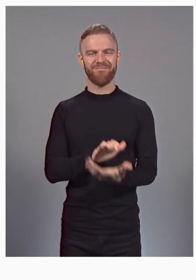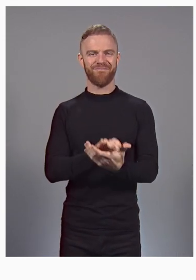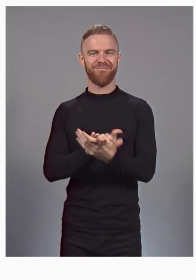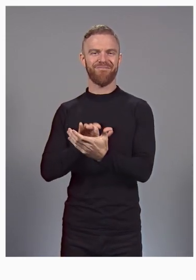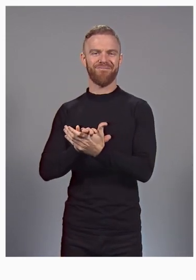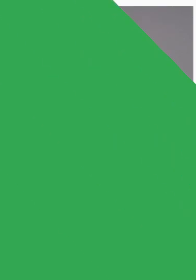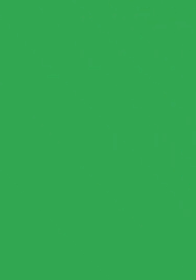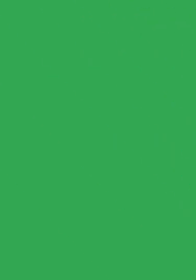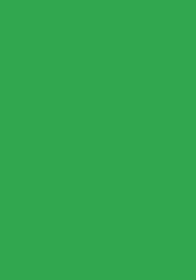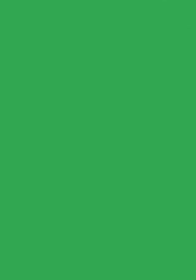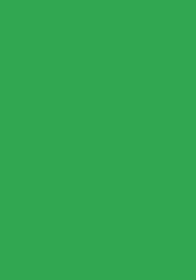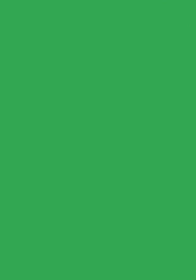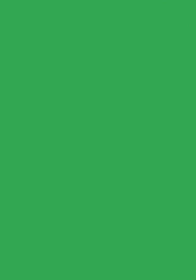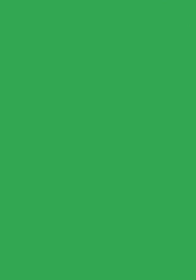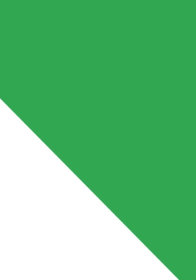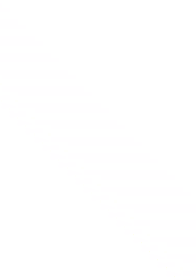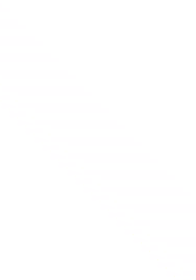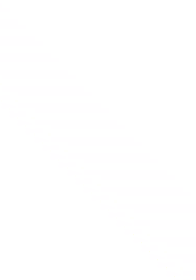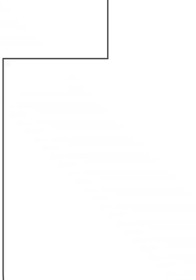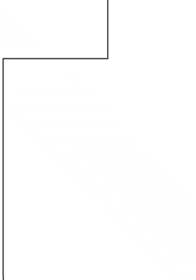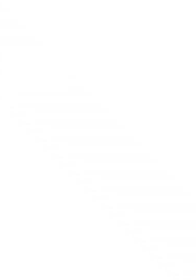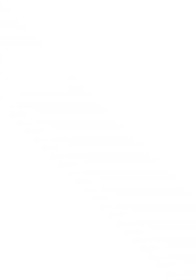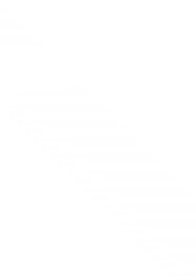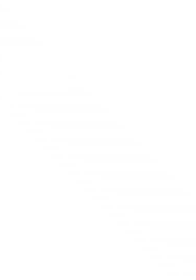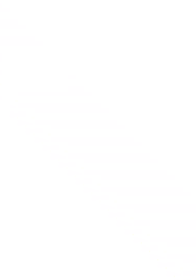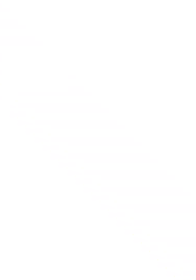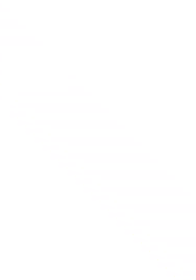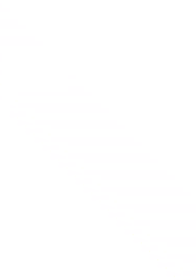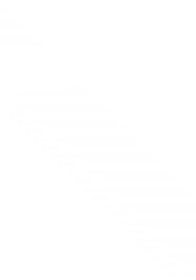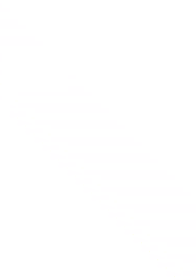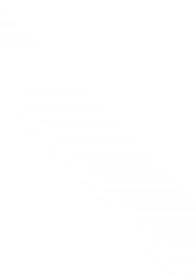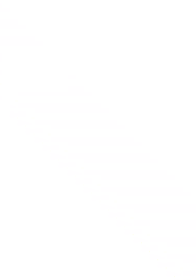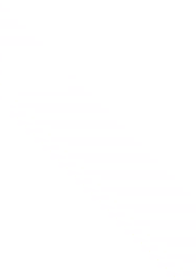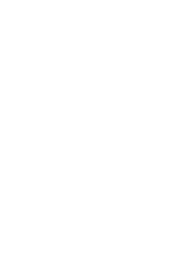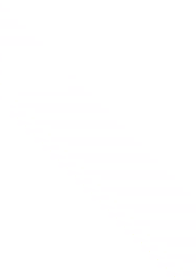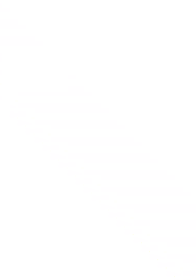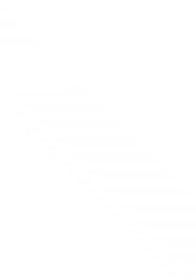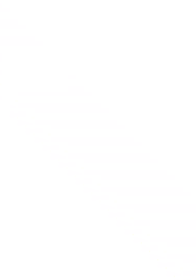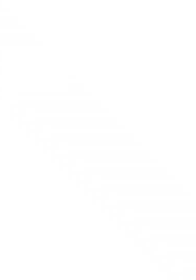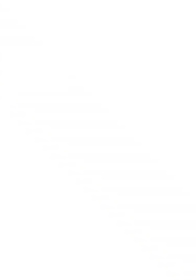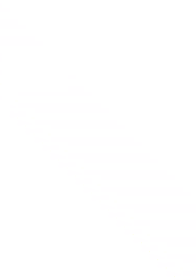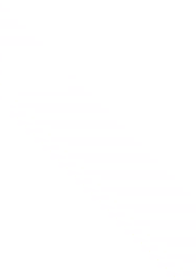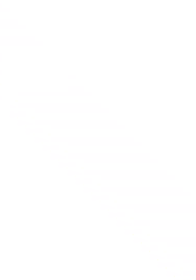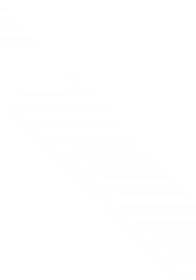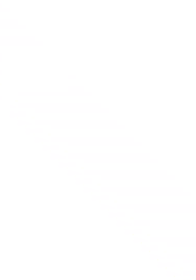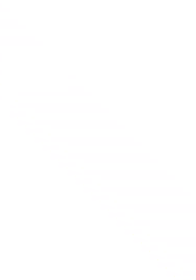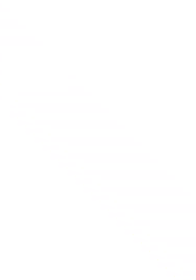everyone.